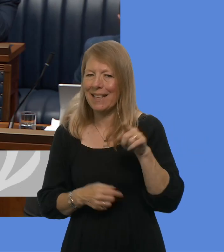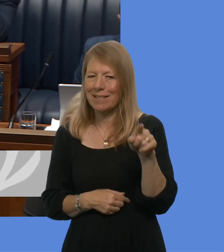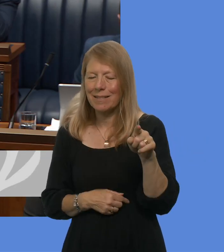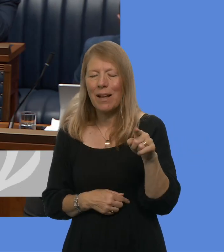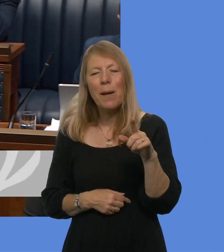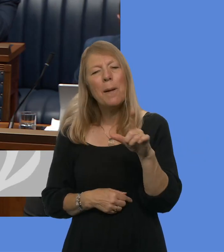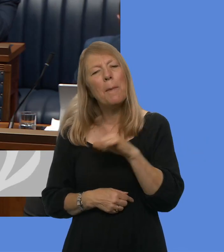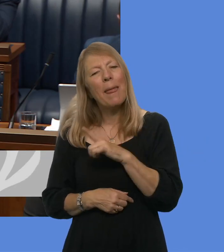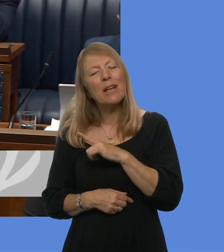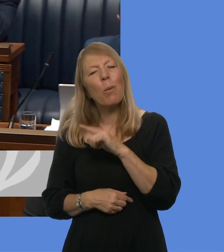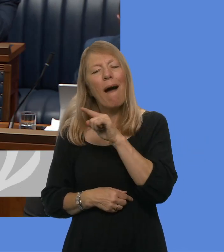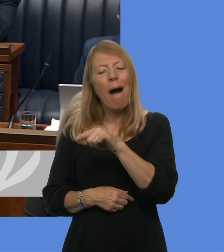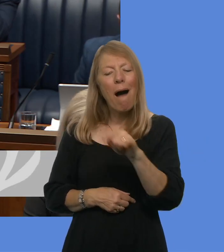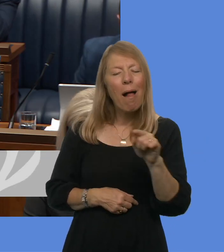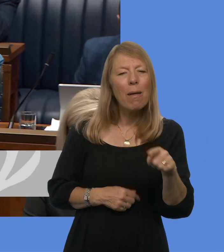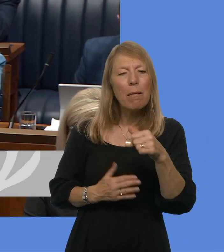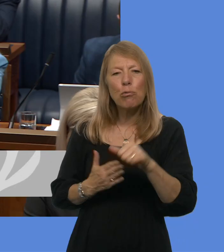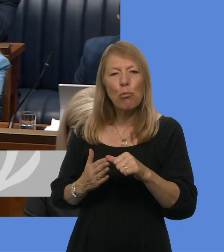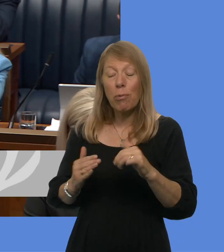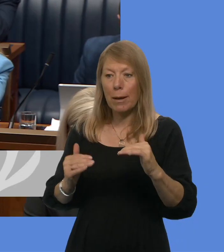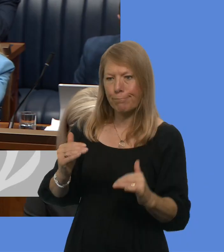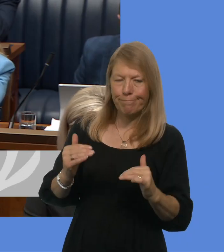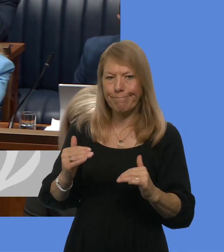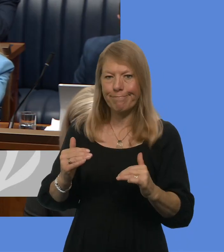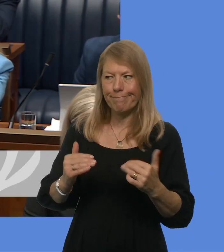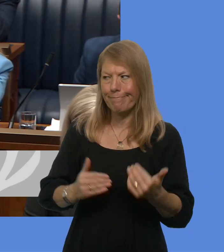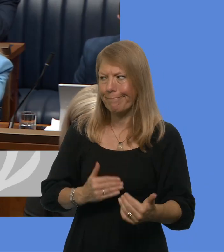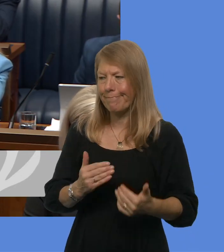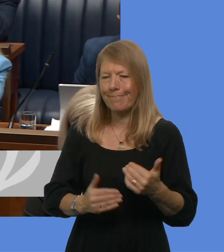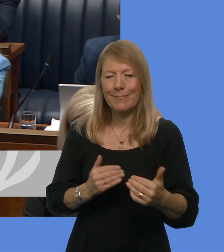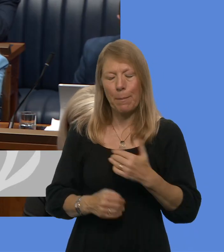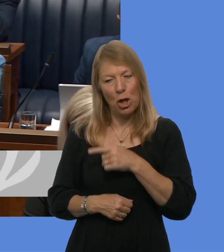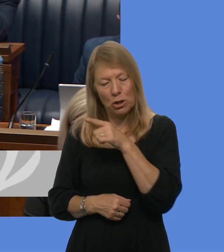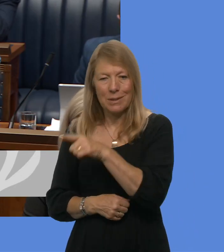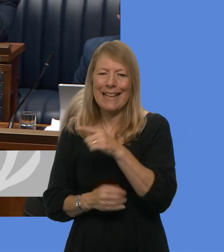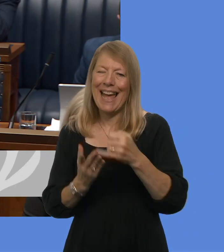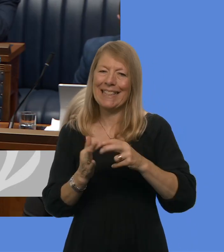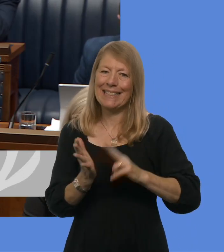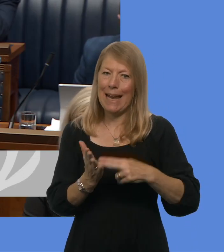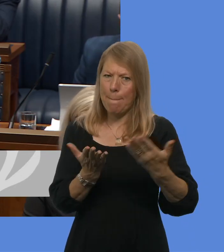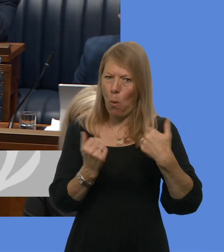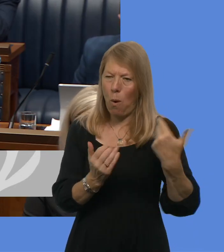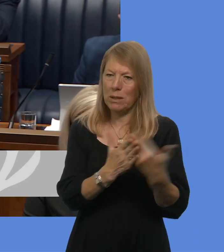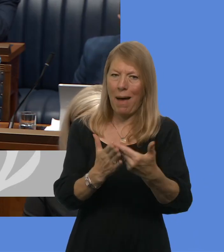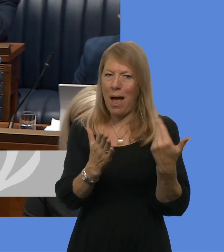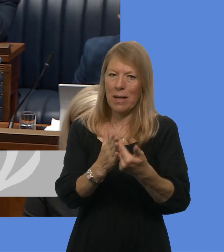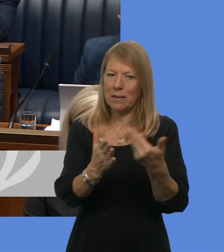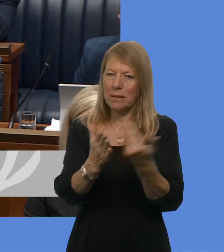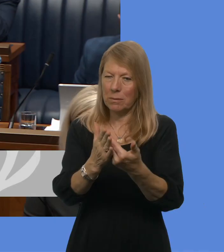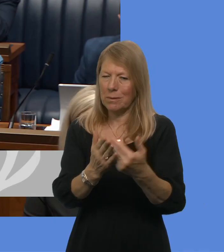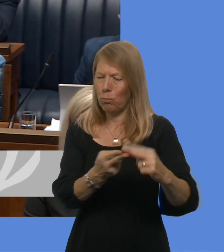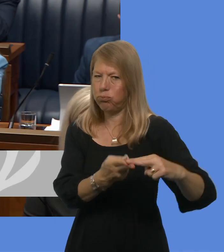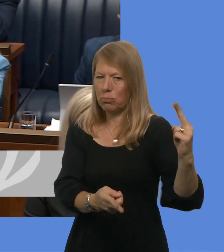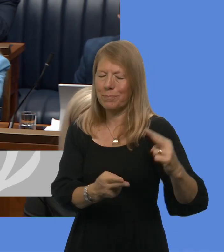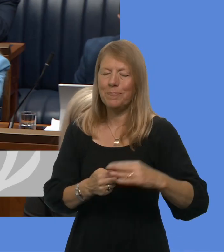conventional programmes are not moving at the same pace because of the increased demand. So I can assure the member this does have the